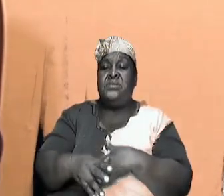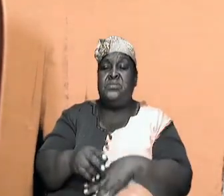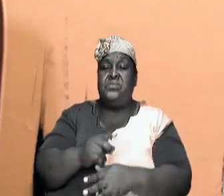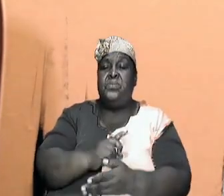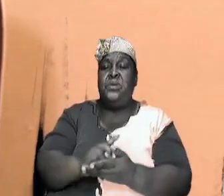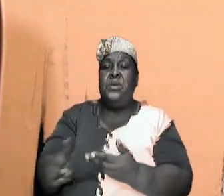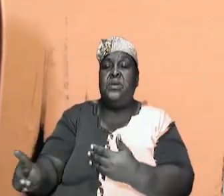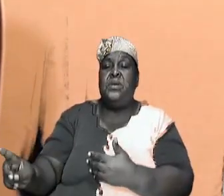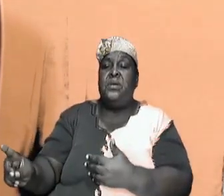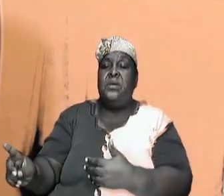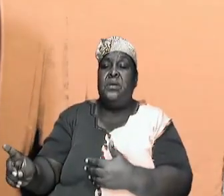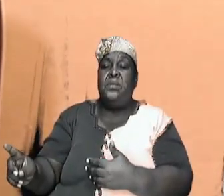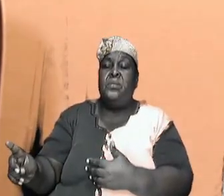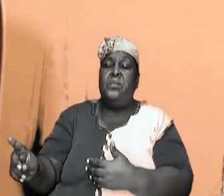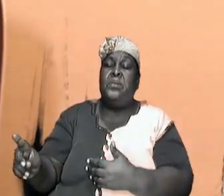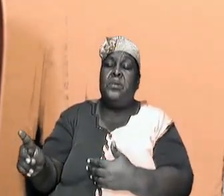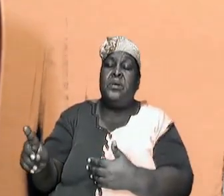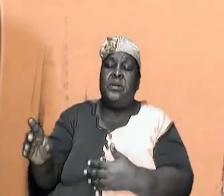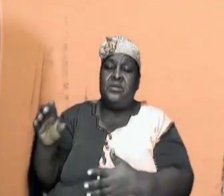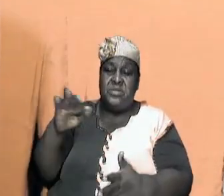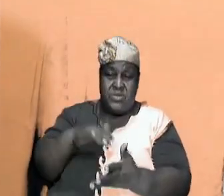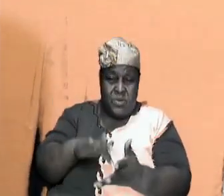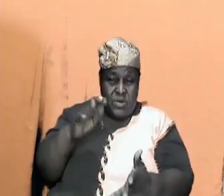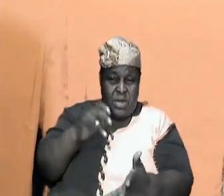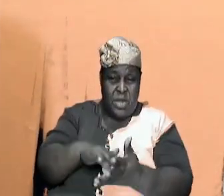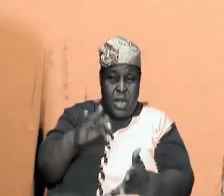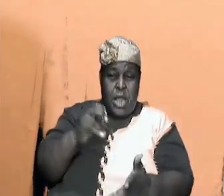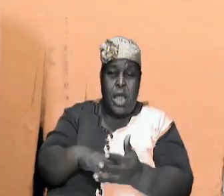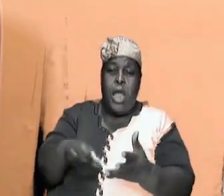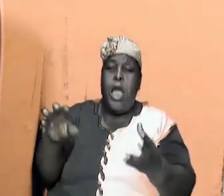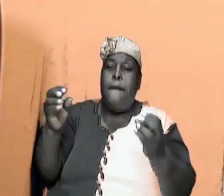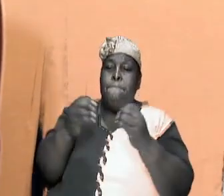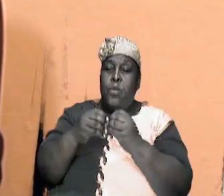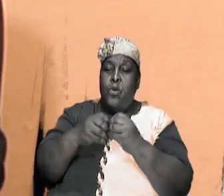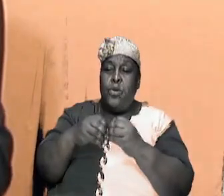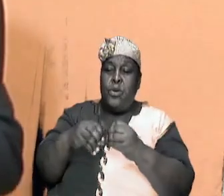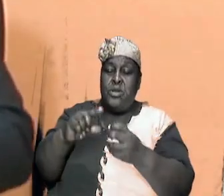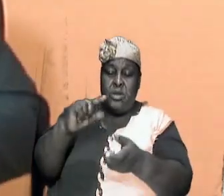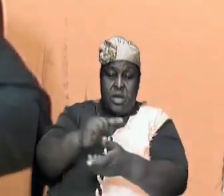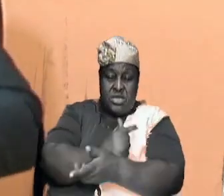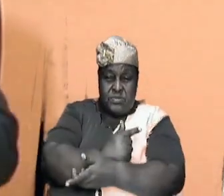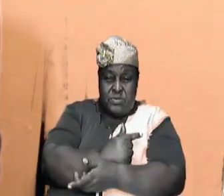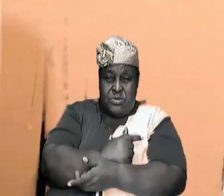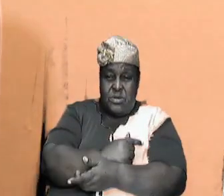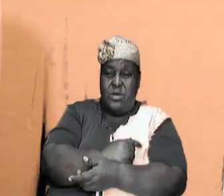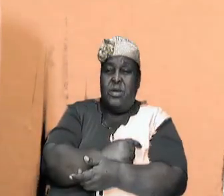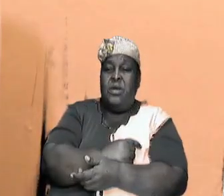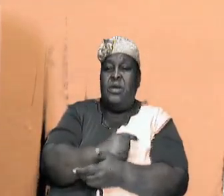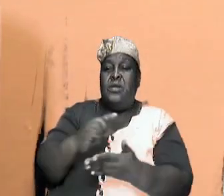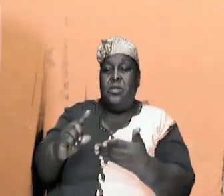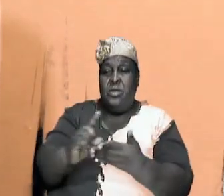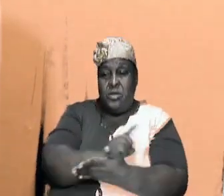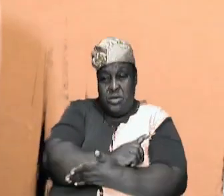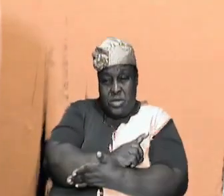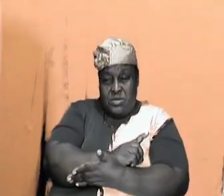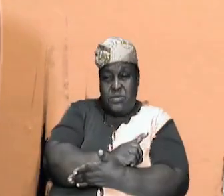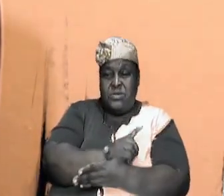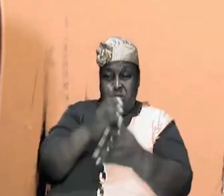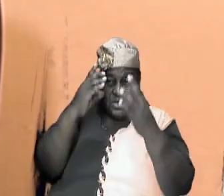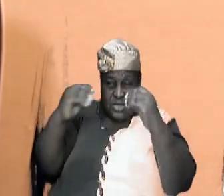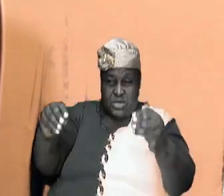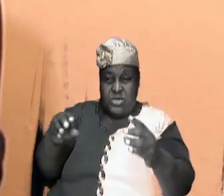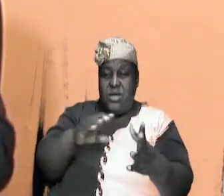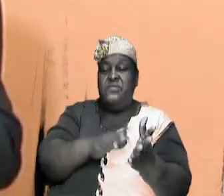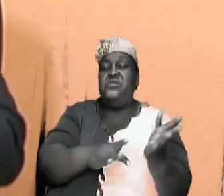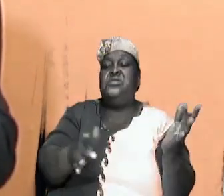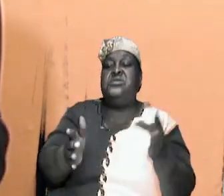to dive more into the gospel. We're going to be looking at the teachings of Christ. We're going to